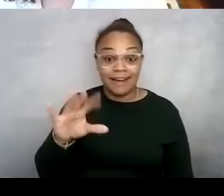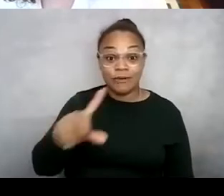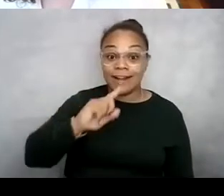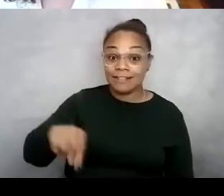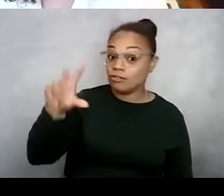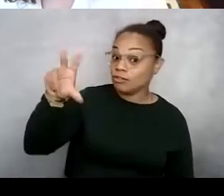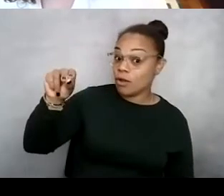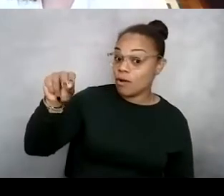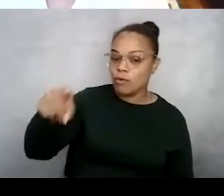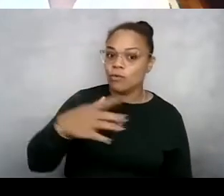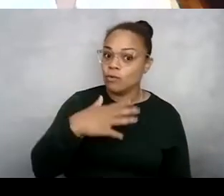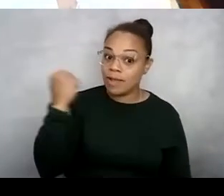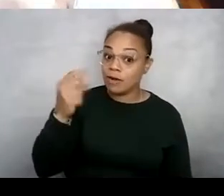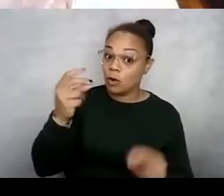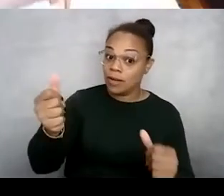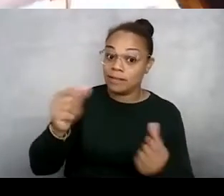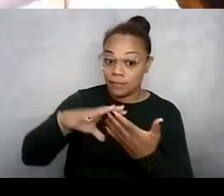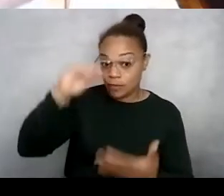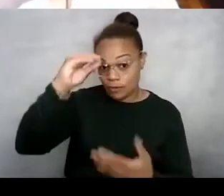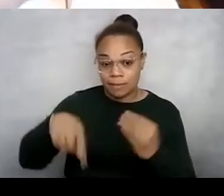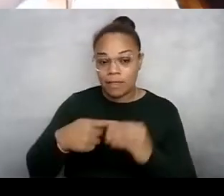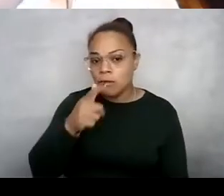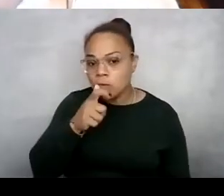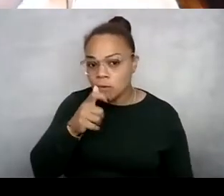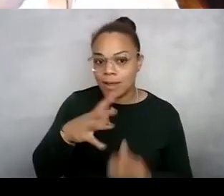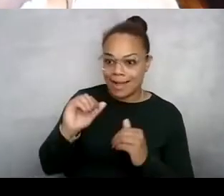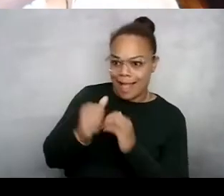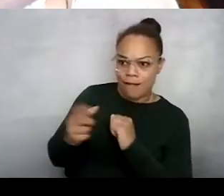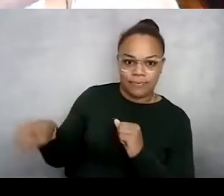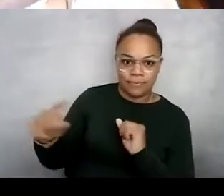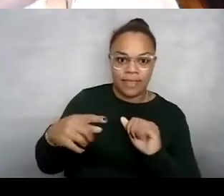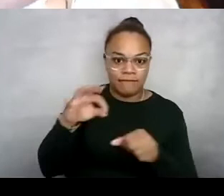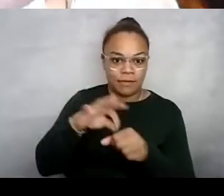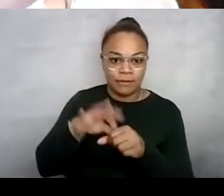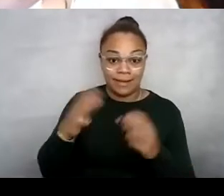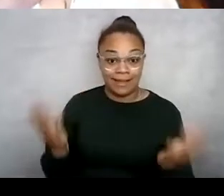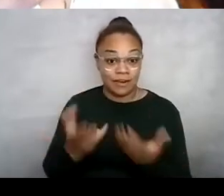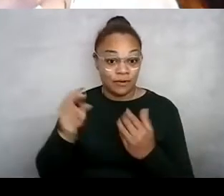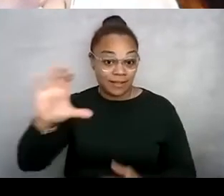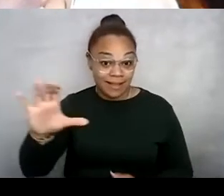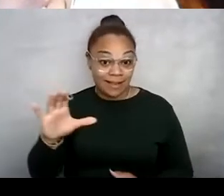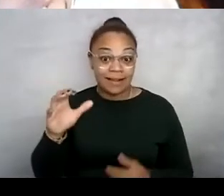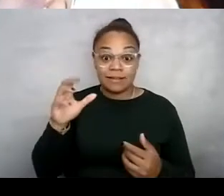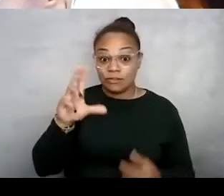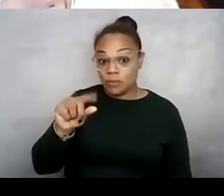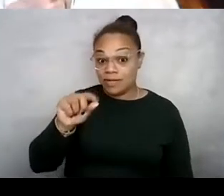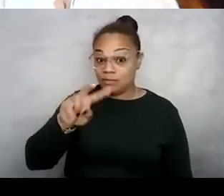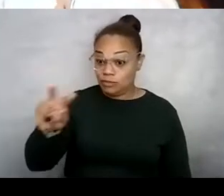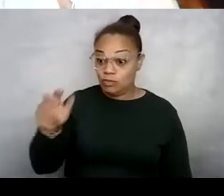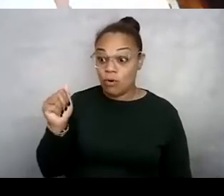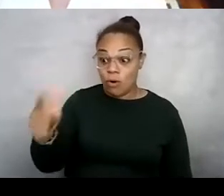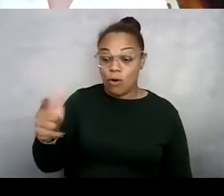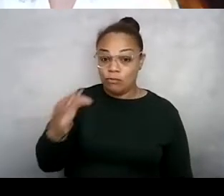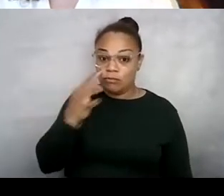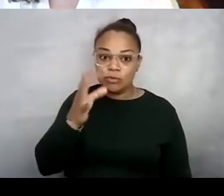knowing who they are, how they vote. And here in North Carolina, in November 8th, 2022, they're all up for re-election, every single one of them,